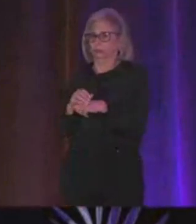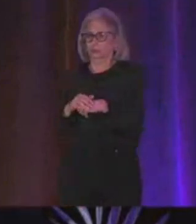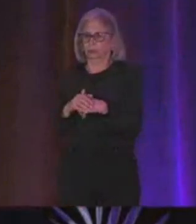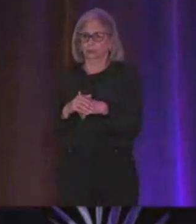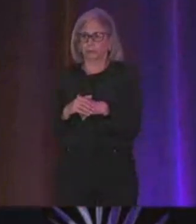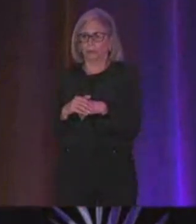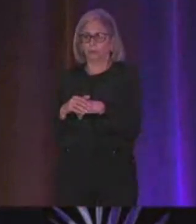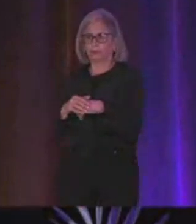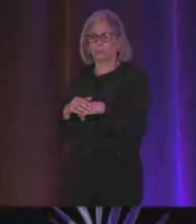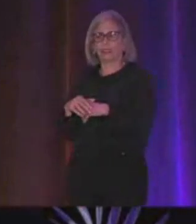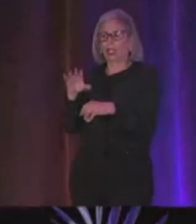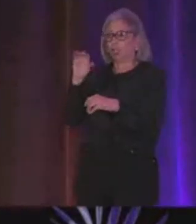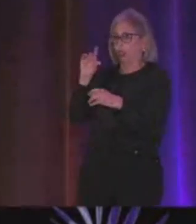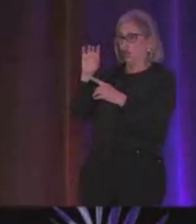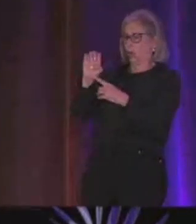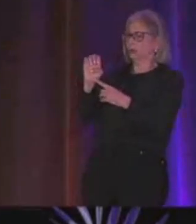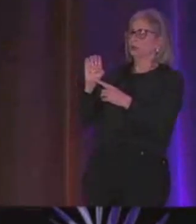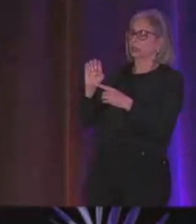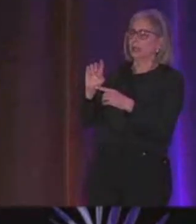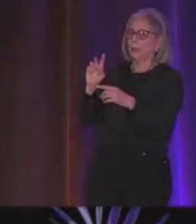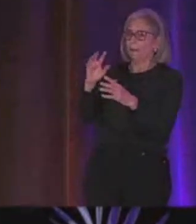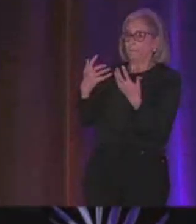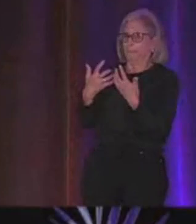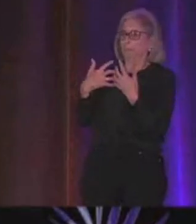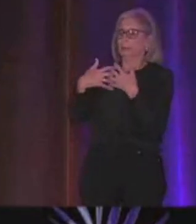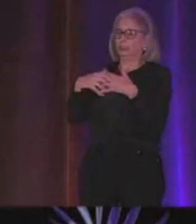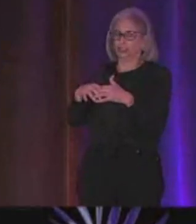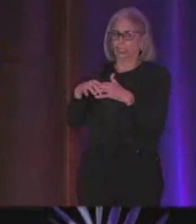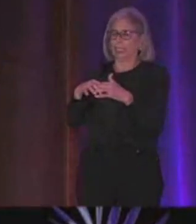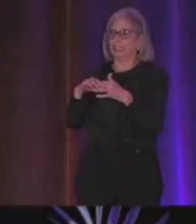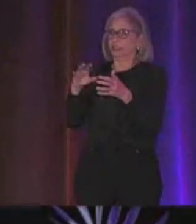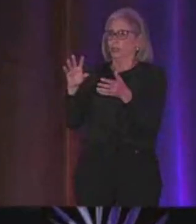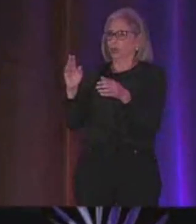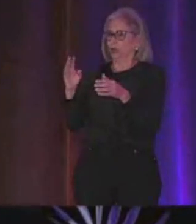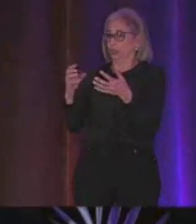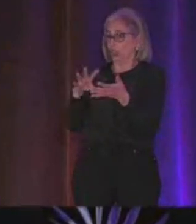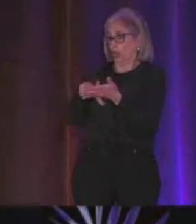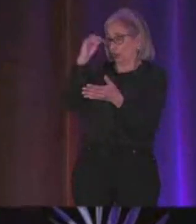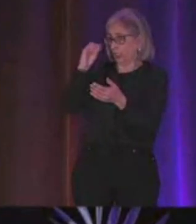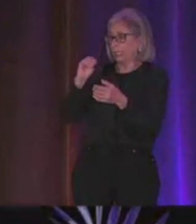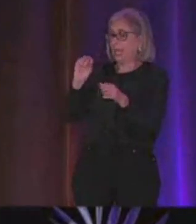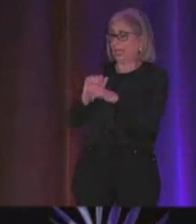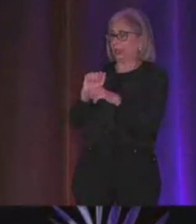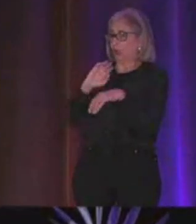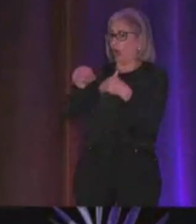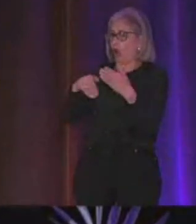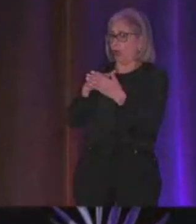building any machine learning application on the iOS devices as well.